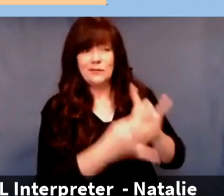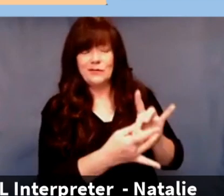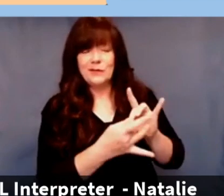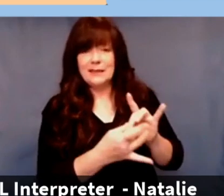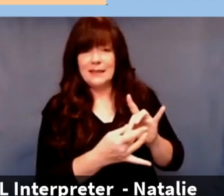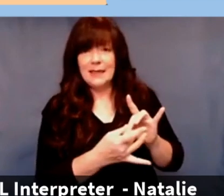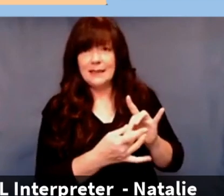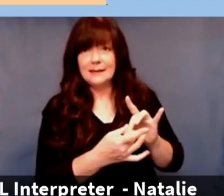to like